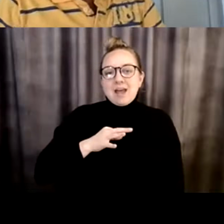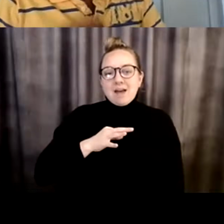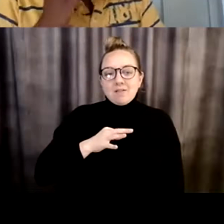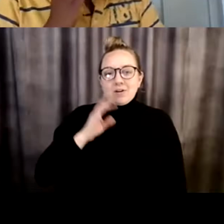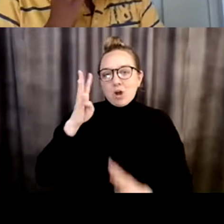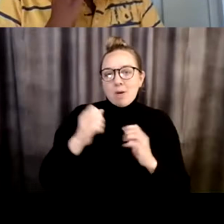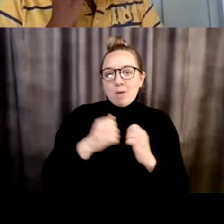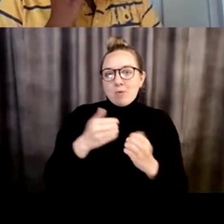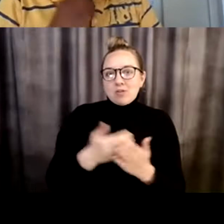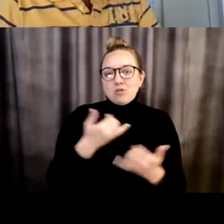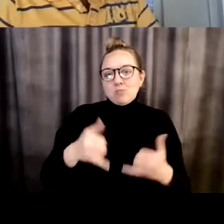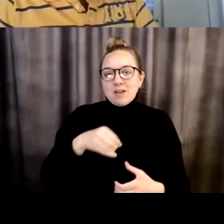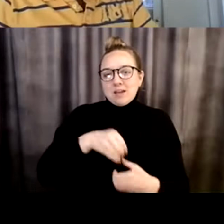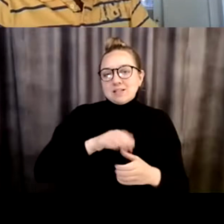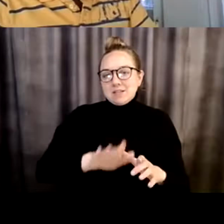Debbie?